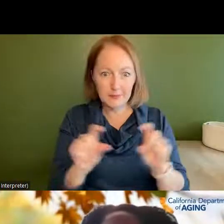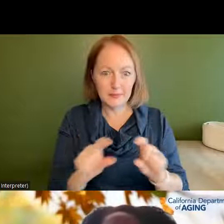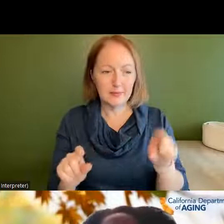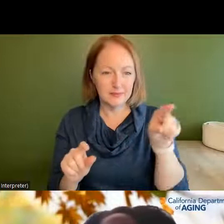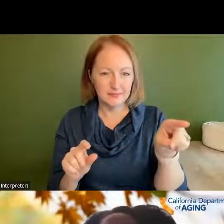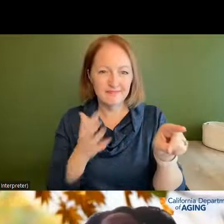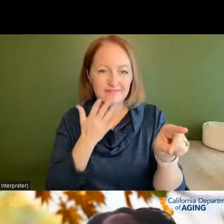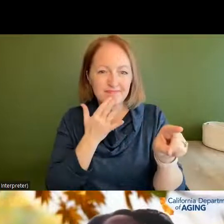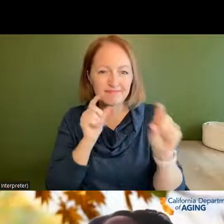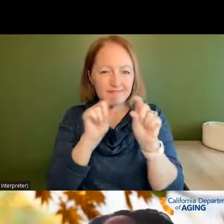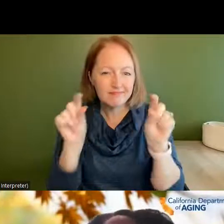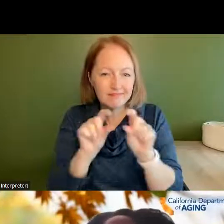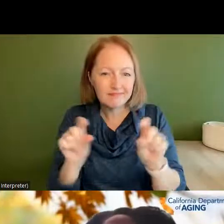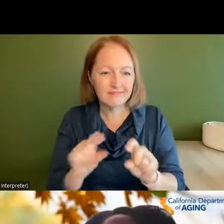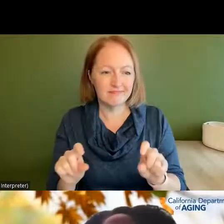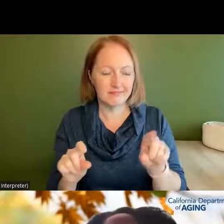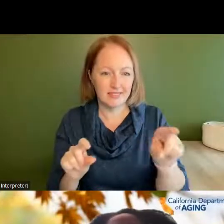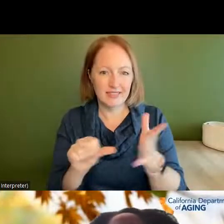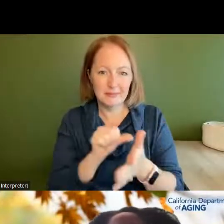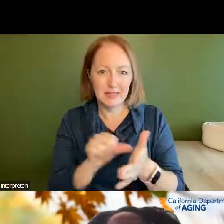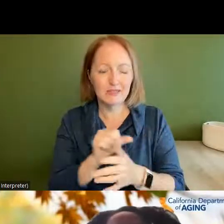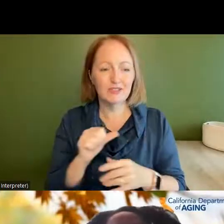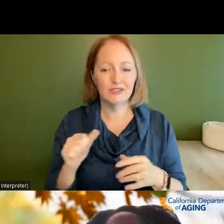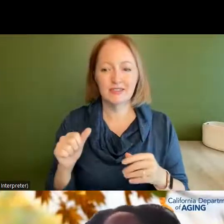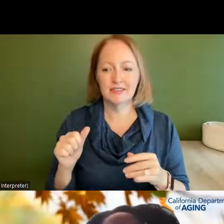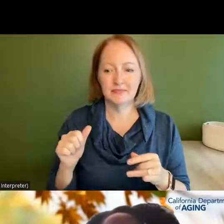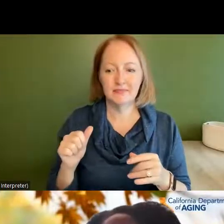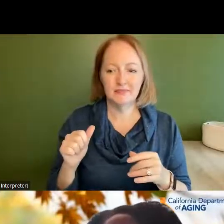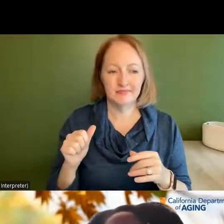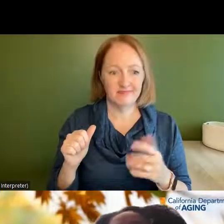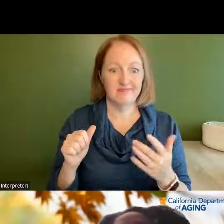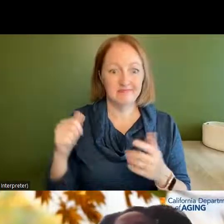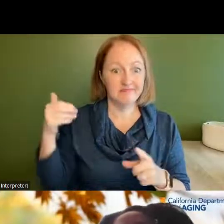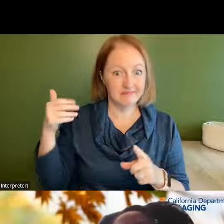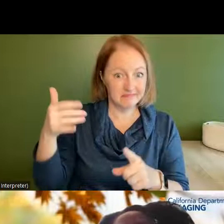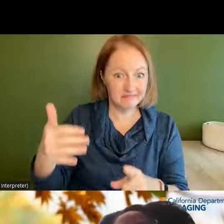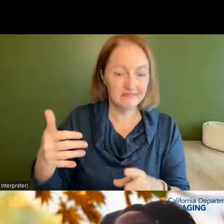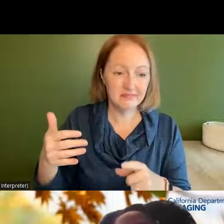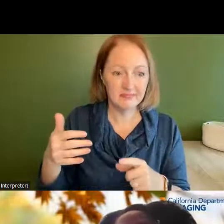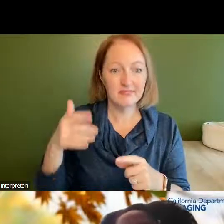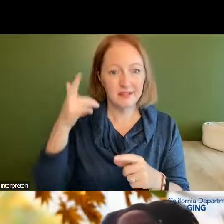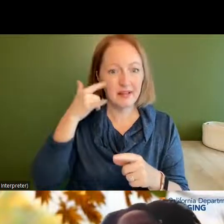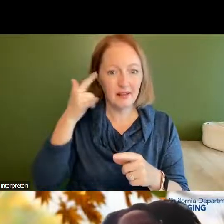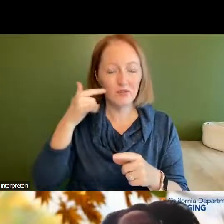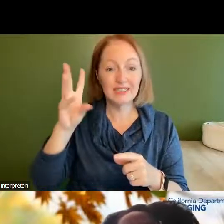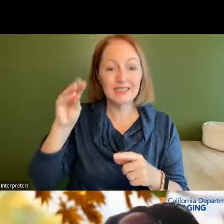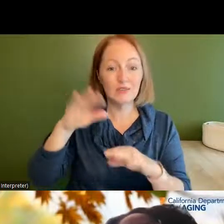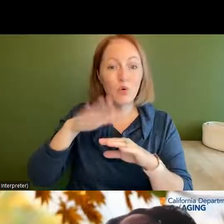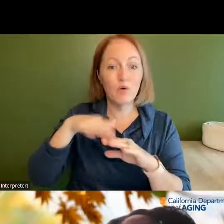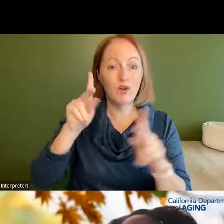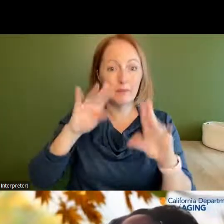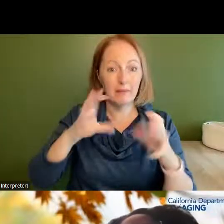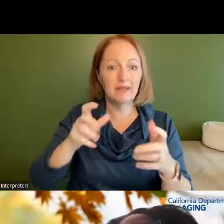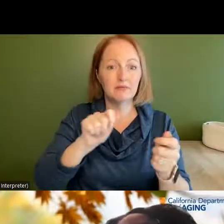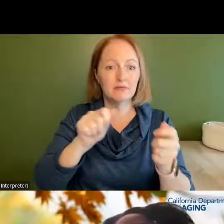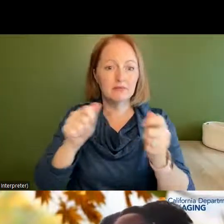the graph on this page that over time, California's 60 and over population